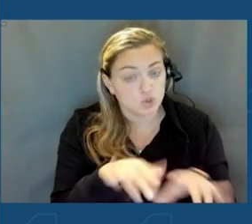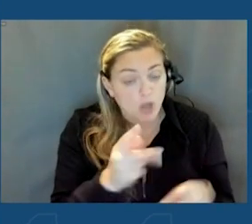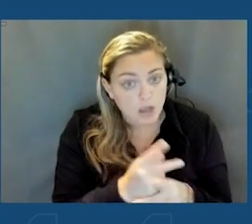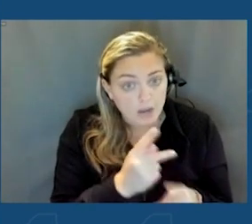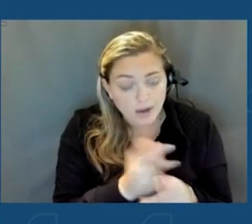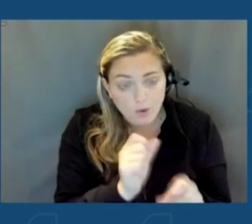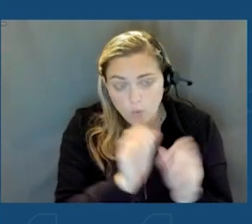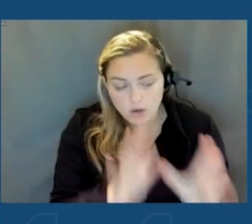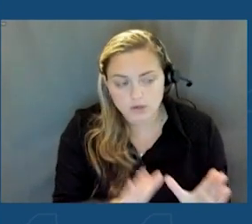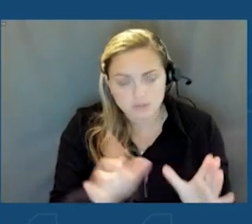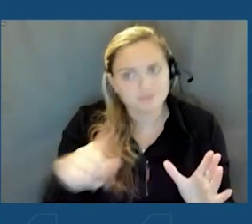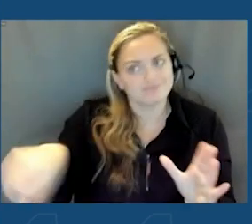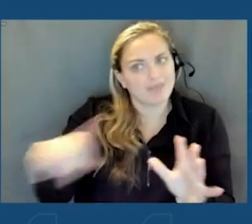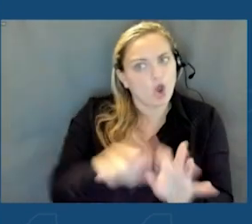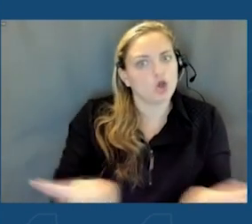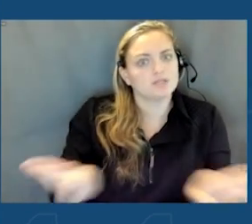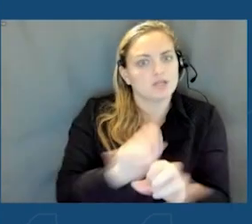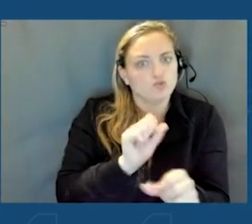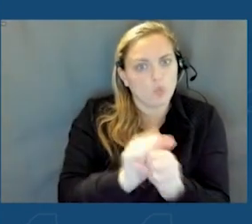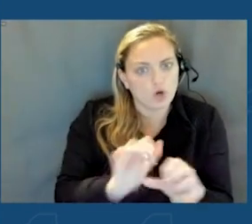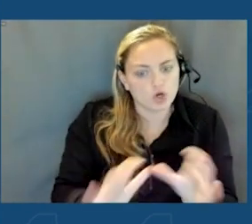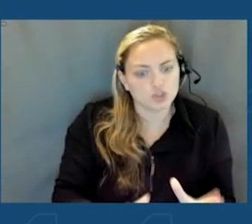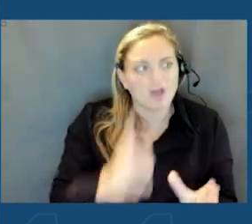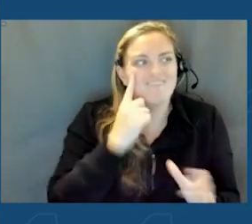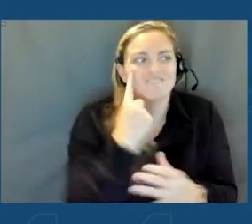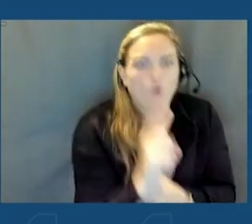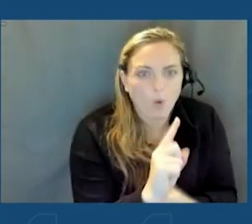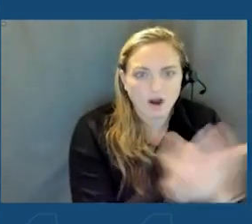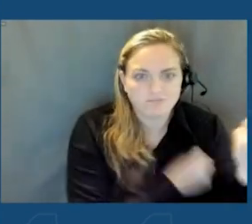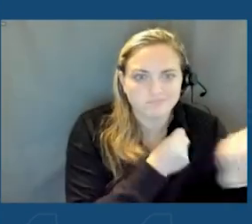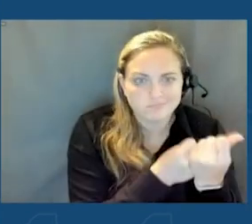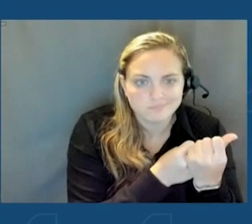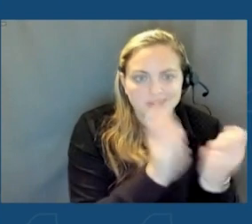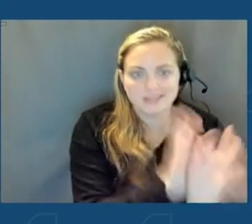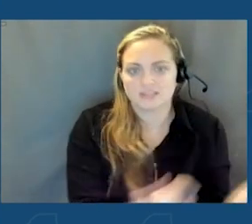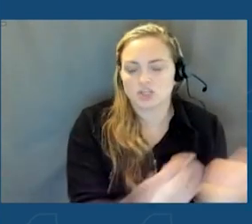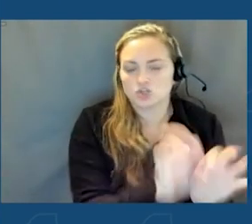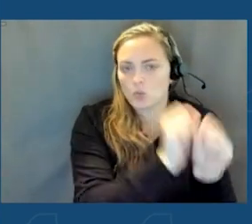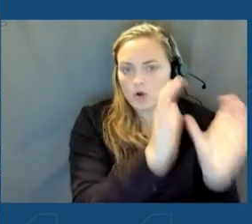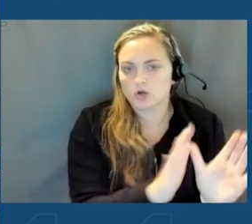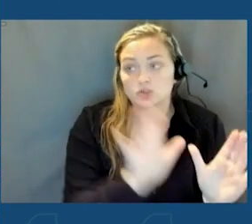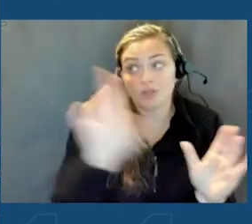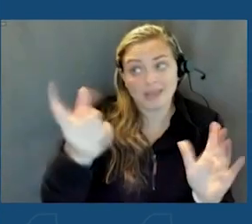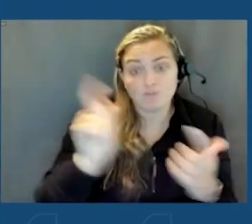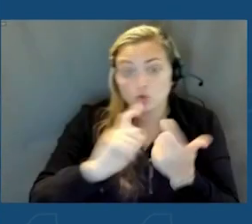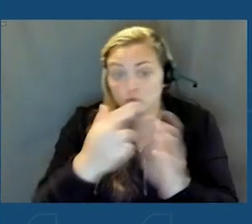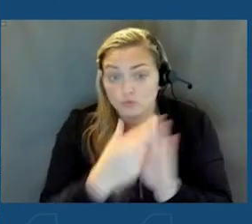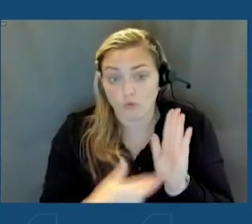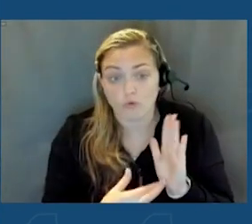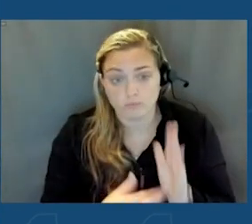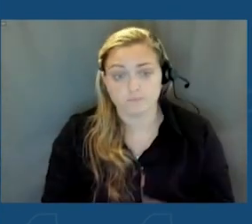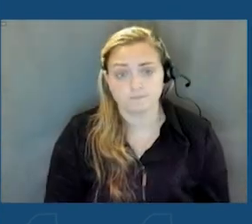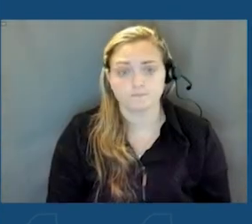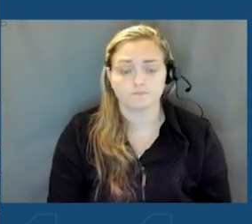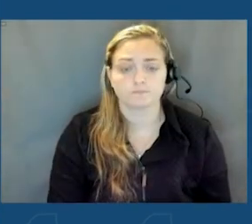are the essential workers for the essential workers. So let's just acknowledge the role they play.